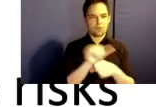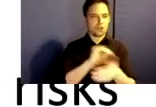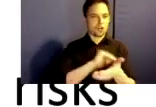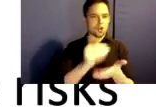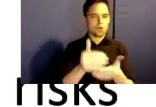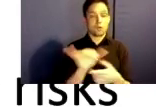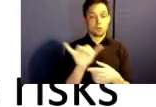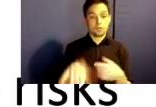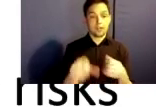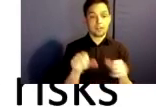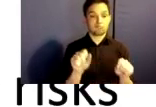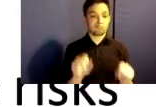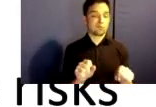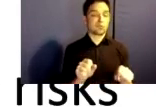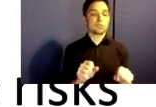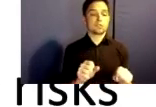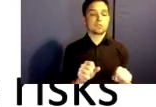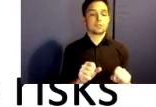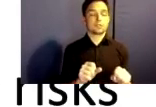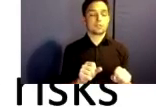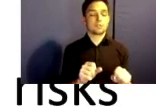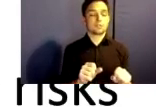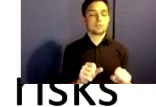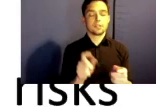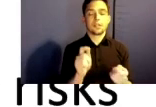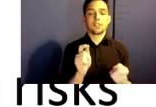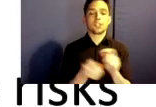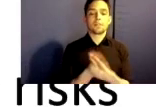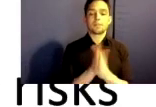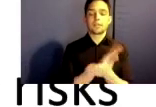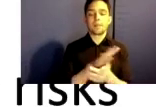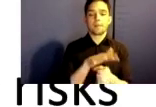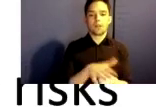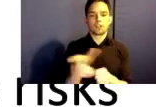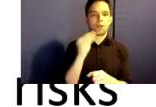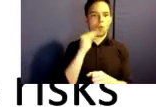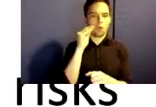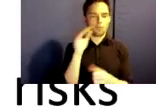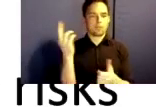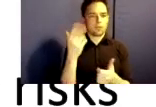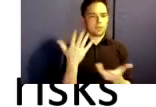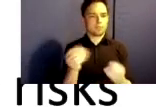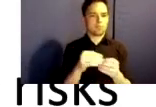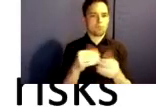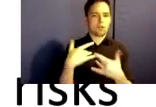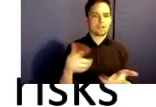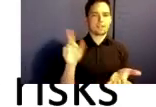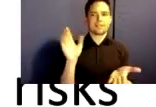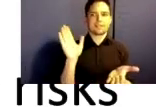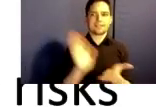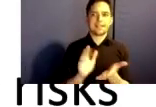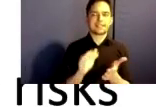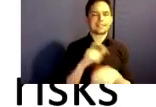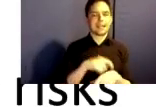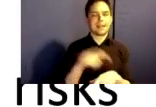could turn also into pressure at home, because they will be likely to spend less time at home,